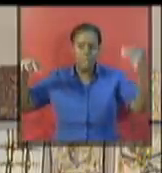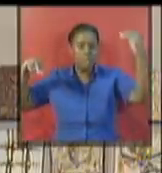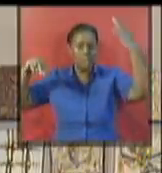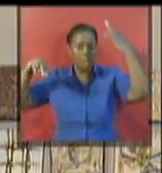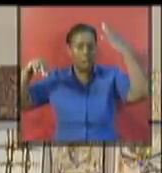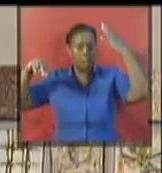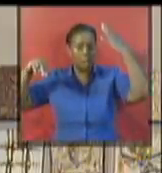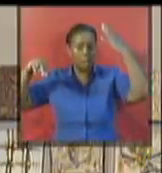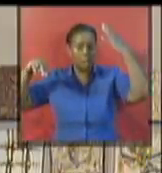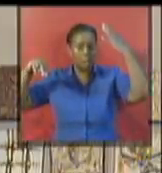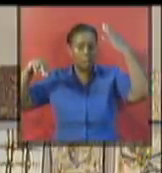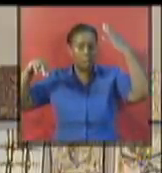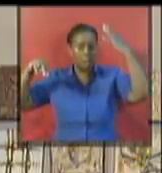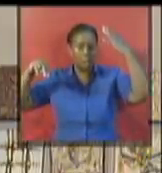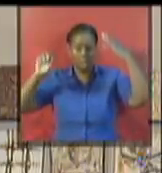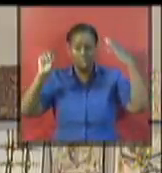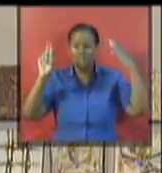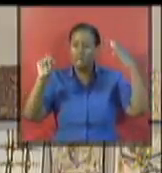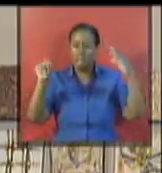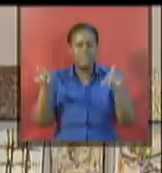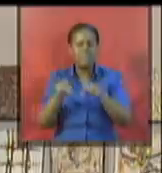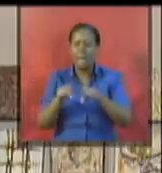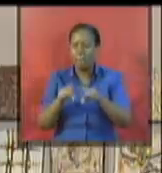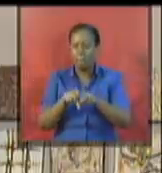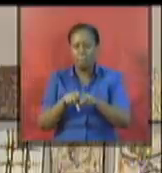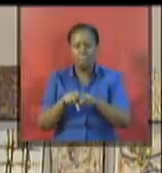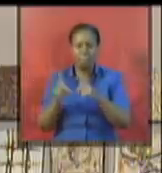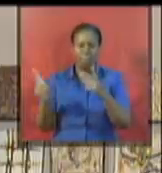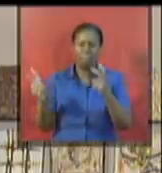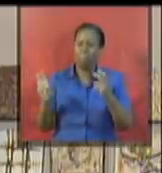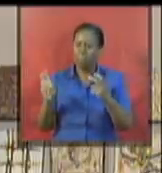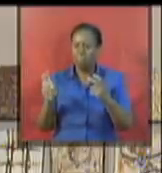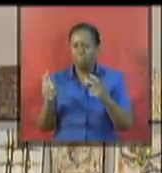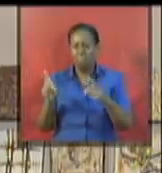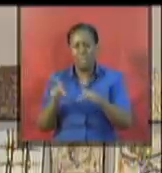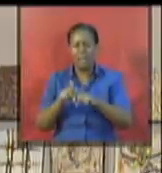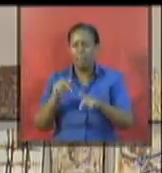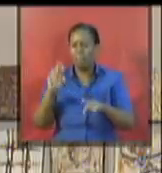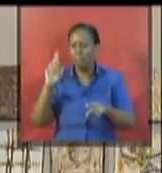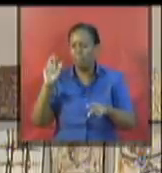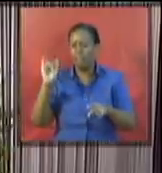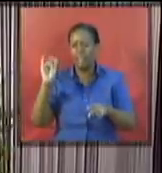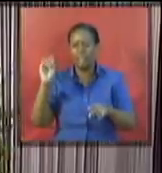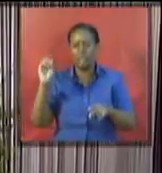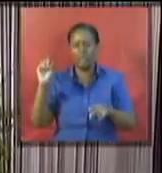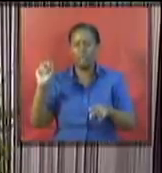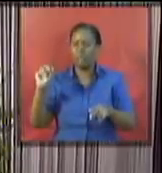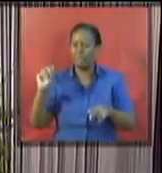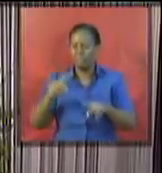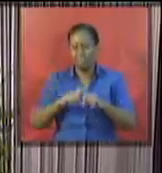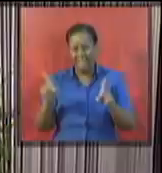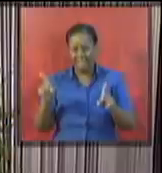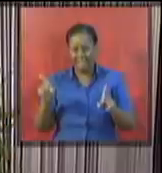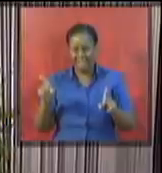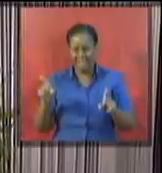are acceptable, and it really doesn't pose a health risk. I hope that addresses the question. I would just like to raise one issue, because